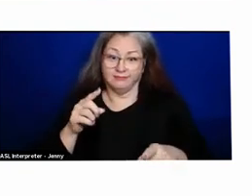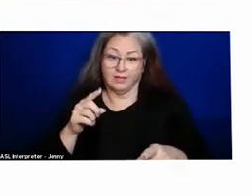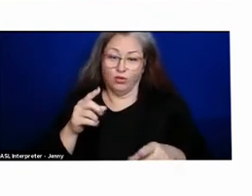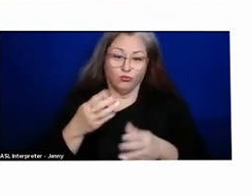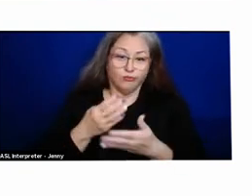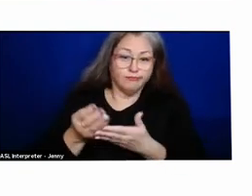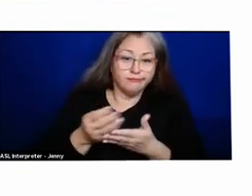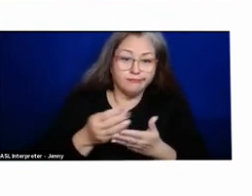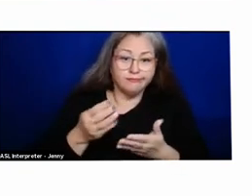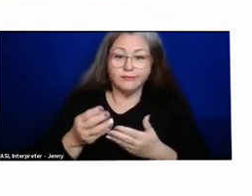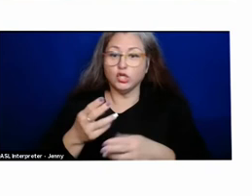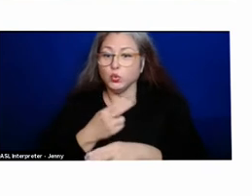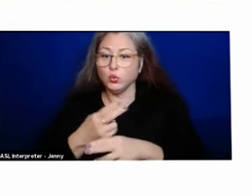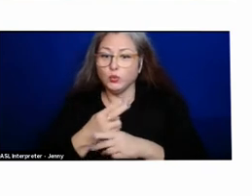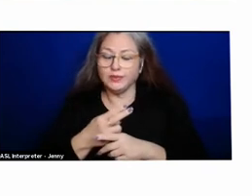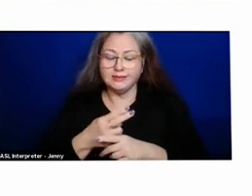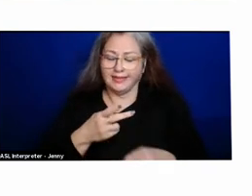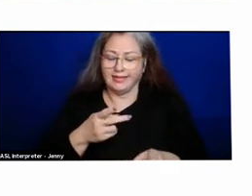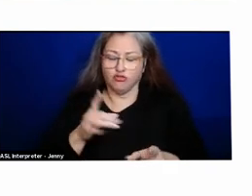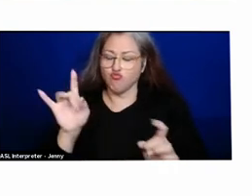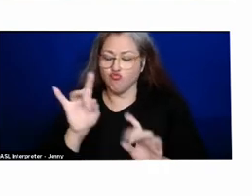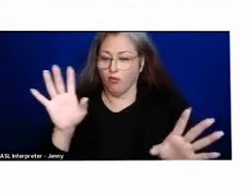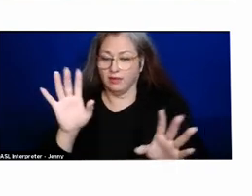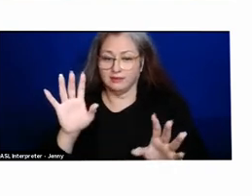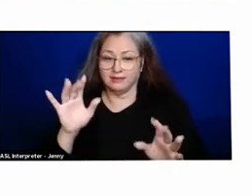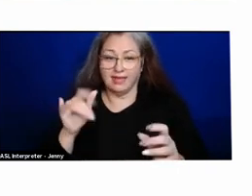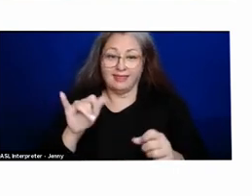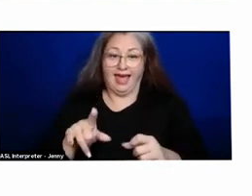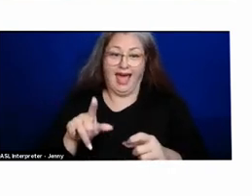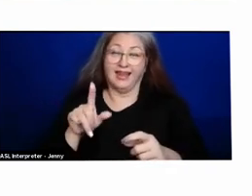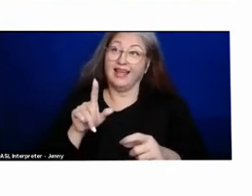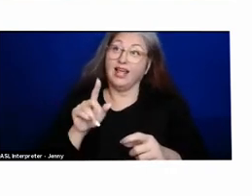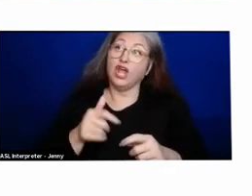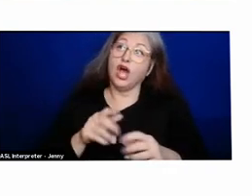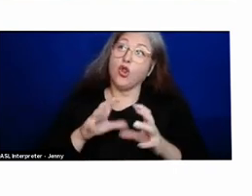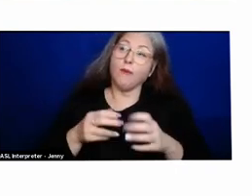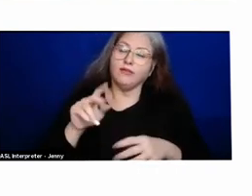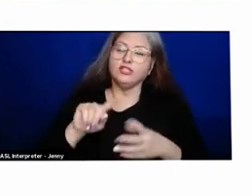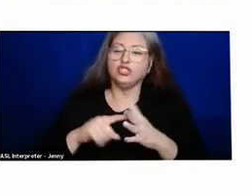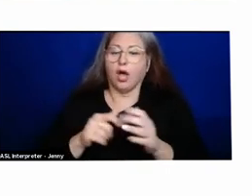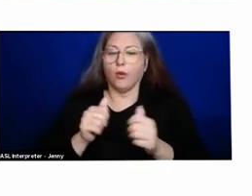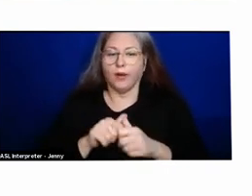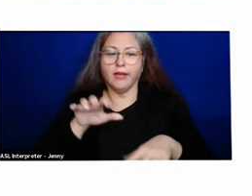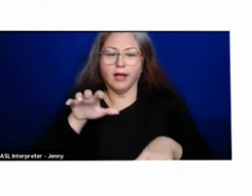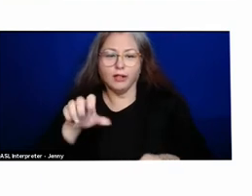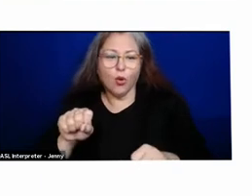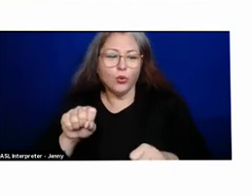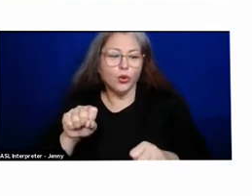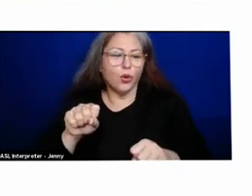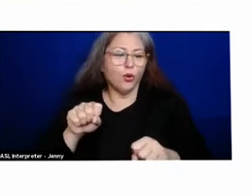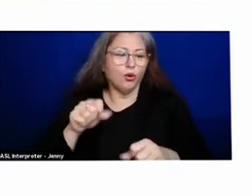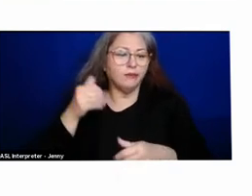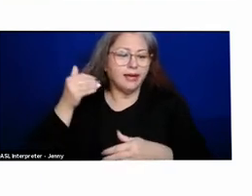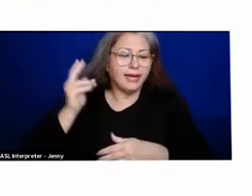The wasteful cultures in the global north that originated in a colonial past of extracting materials from